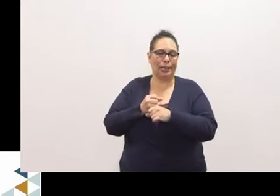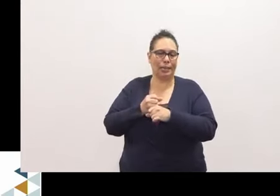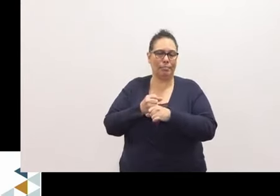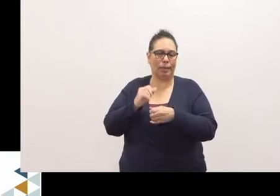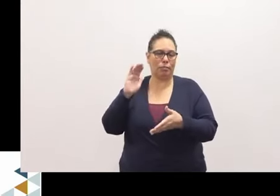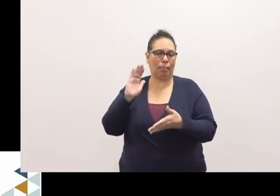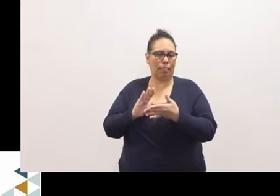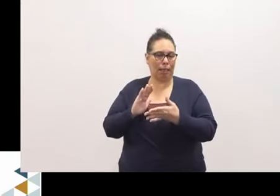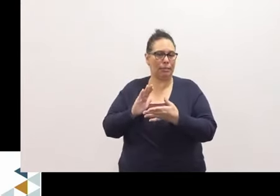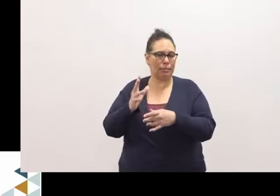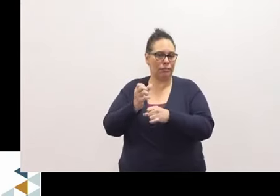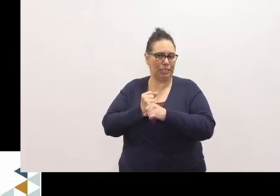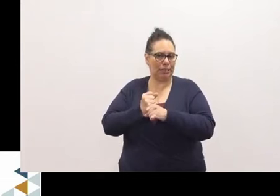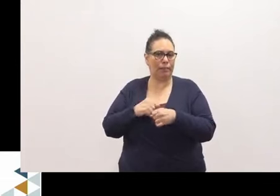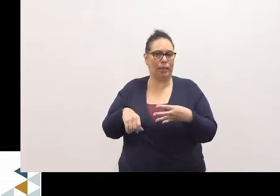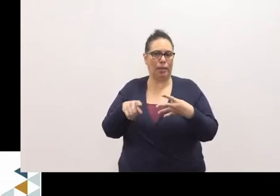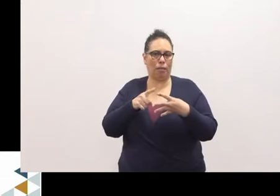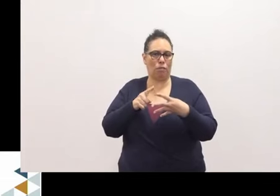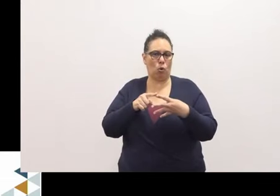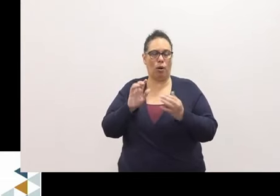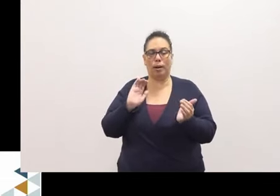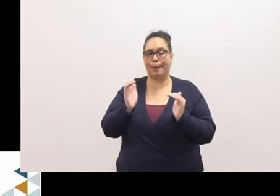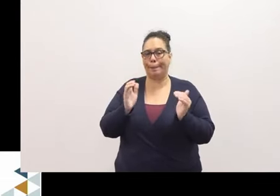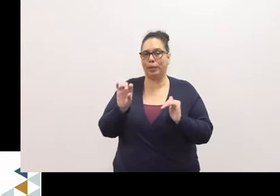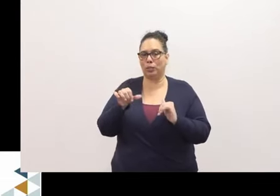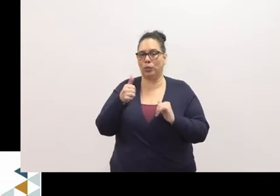4 compared to all other groups.